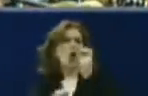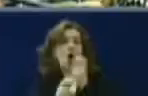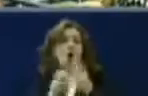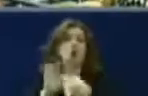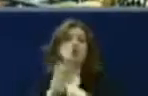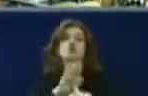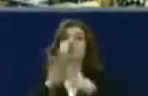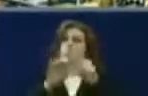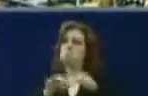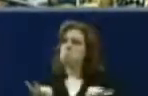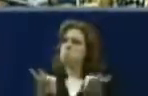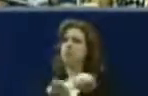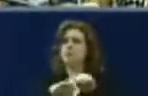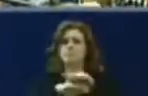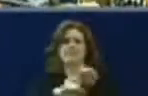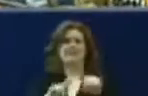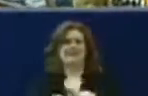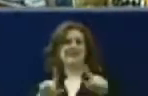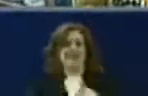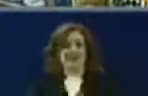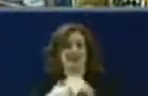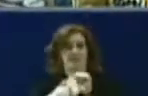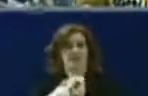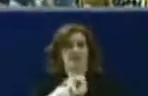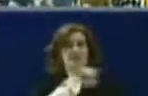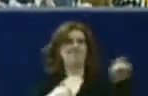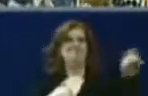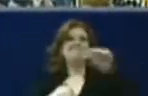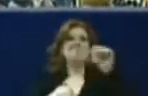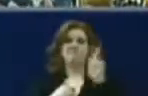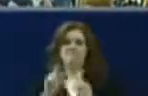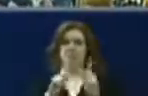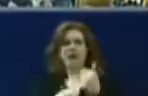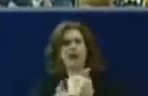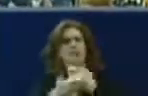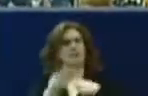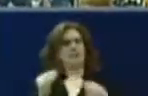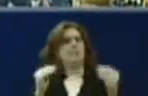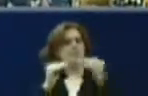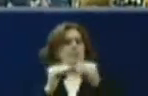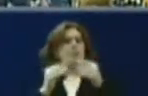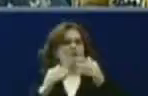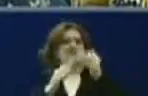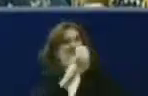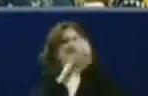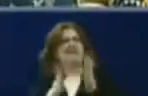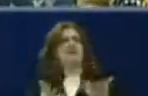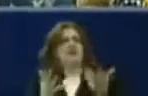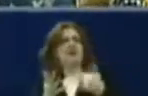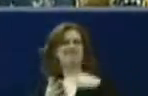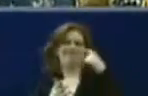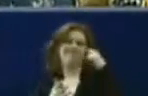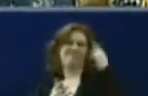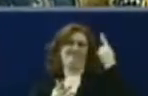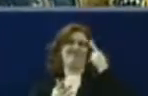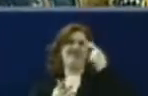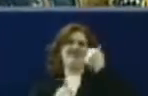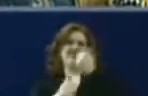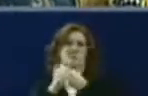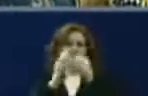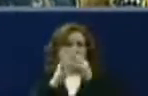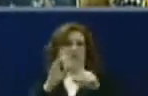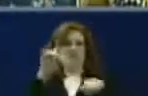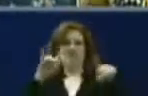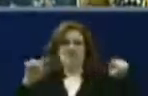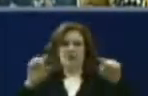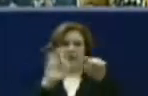difference in our lives and others. It helps us to become more of a leader. We realize only a few students in each grade are invited to be in this program,